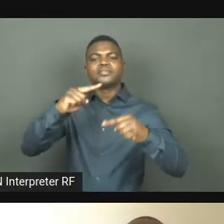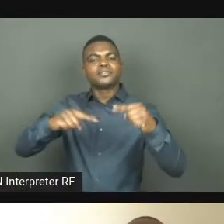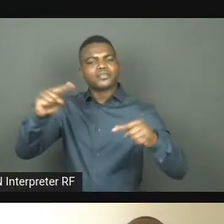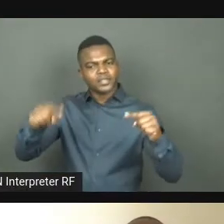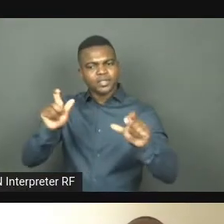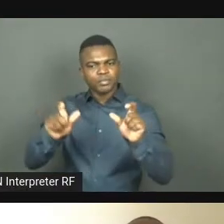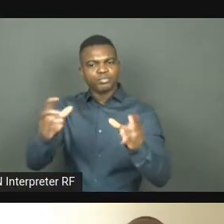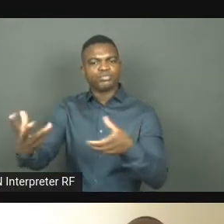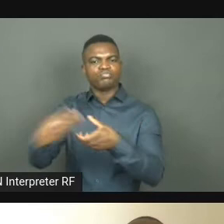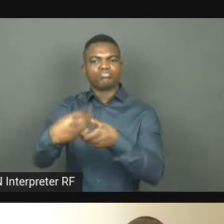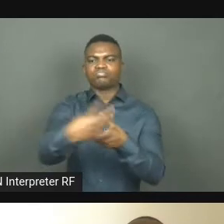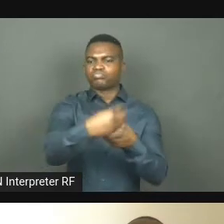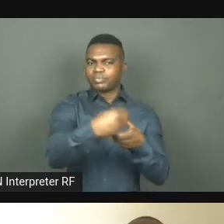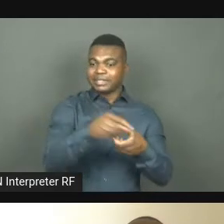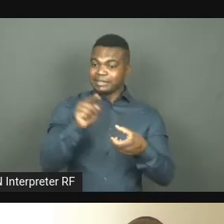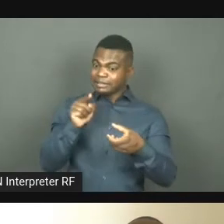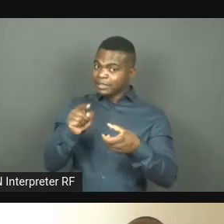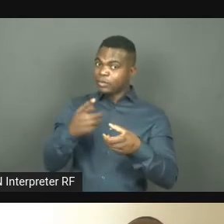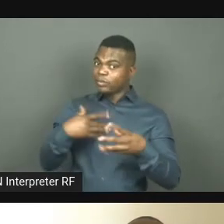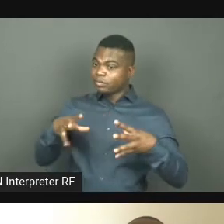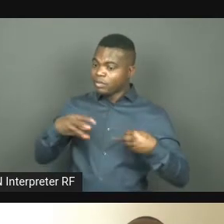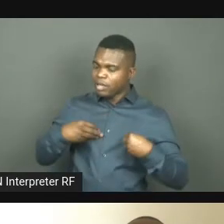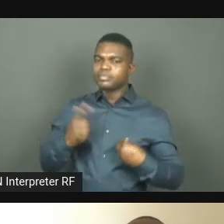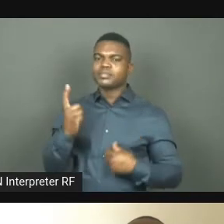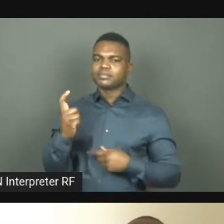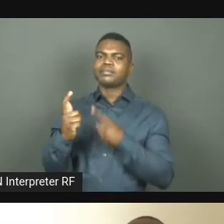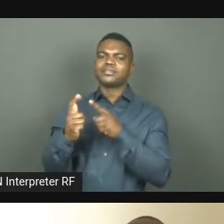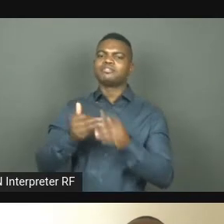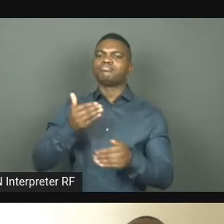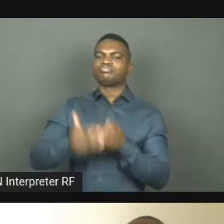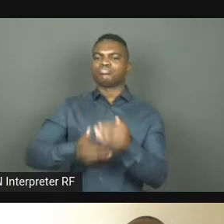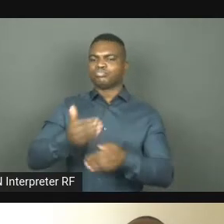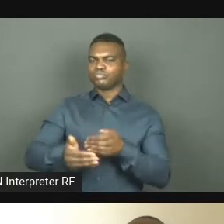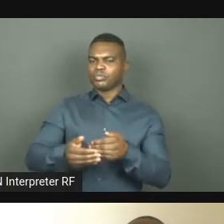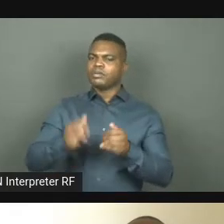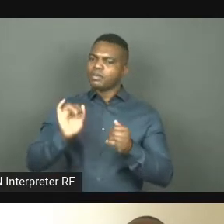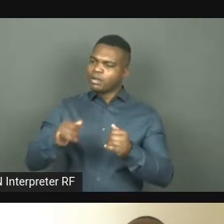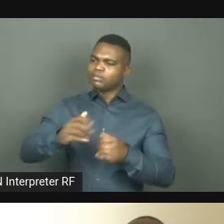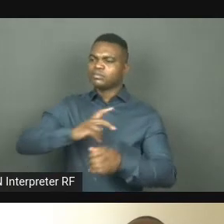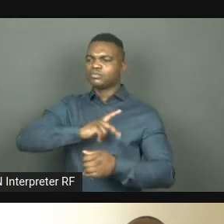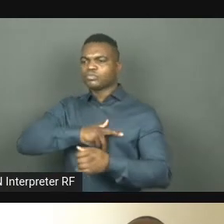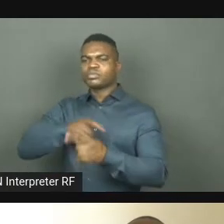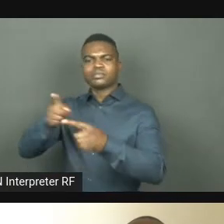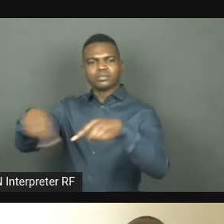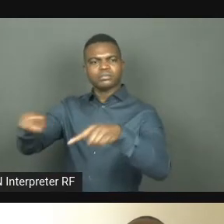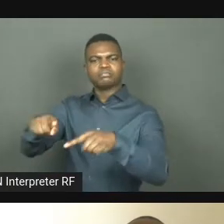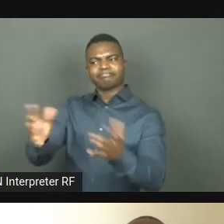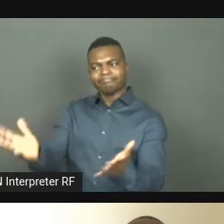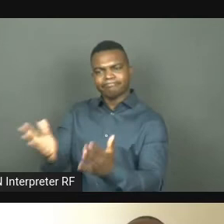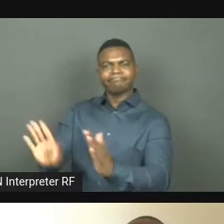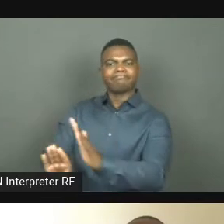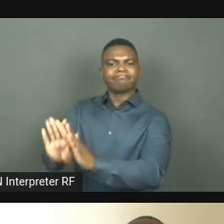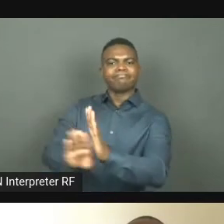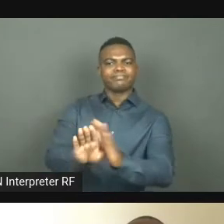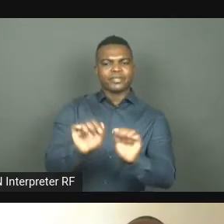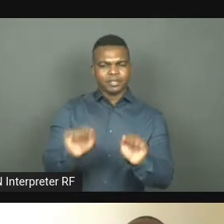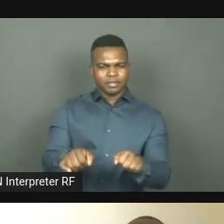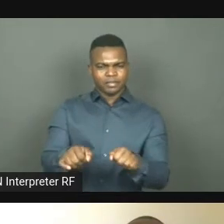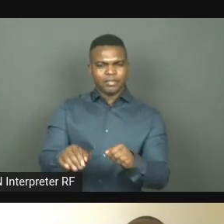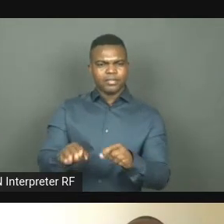you want to do that? Yeah, so I think that maybe building on what Frederick and Emily